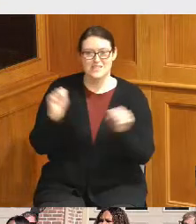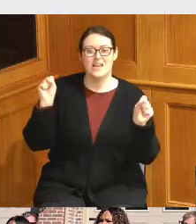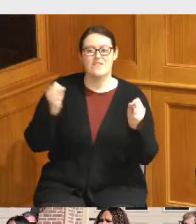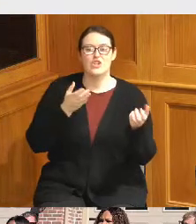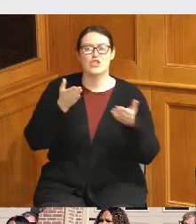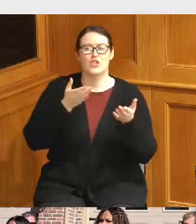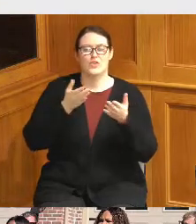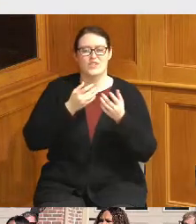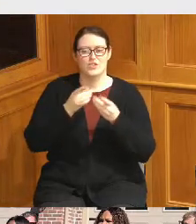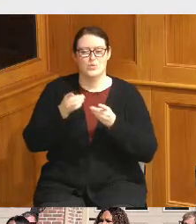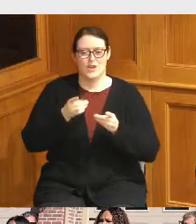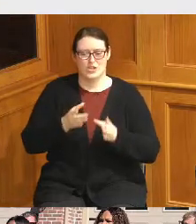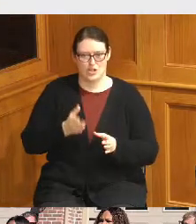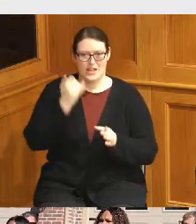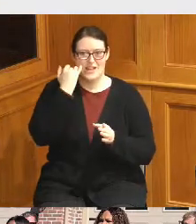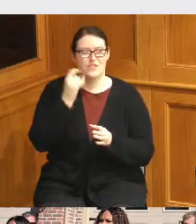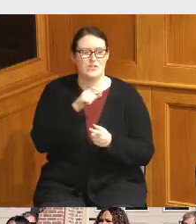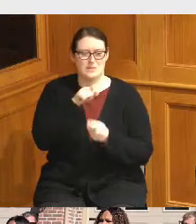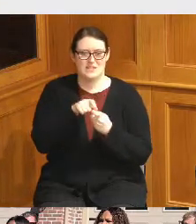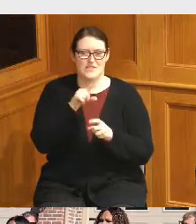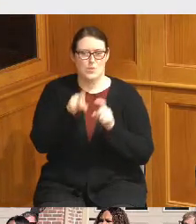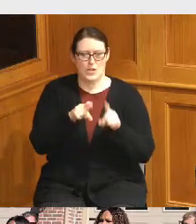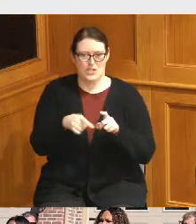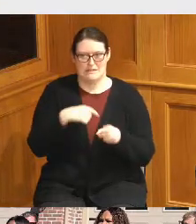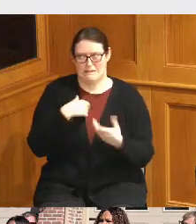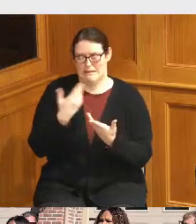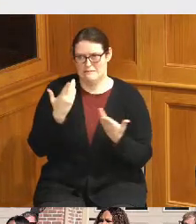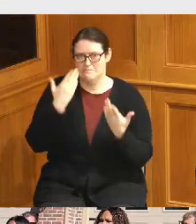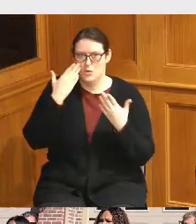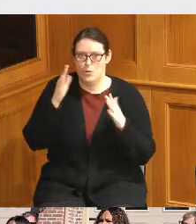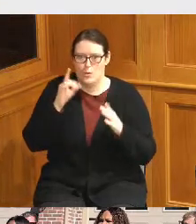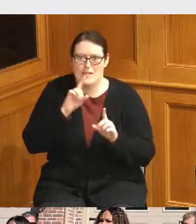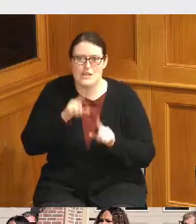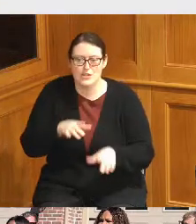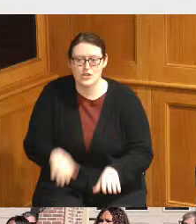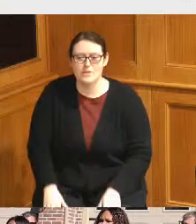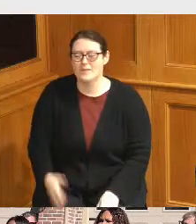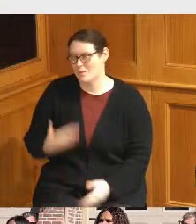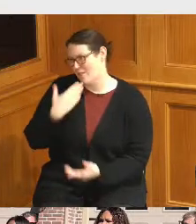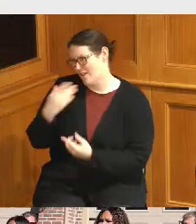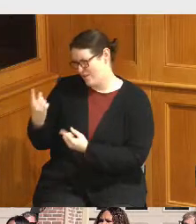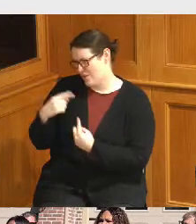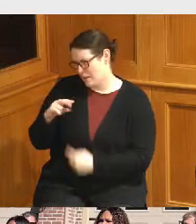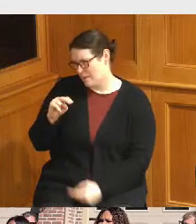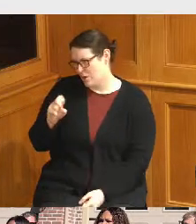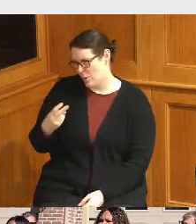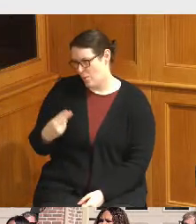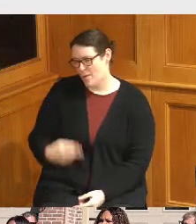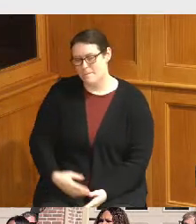there are specific questions about that project that I'm unable to answer, but thank you for being here, Noah.